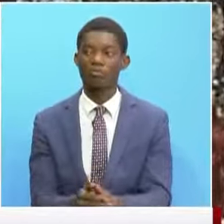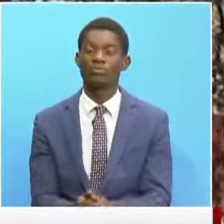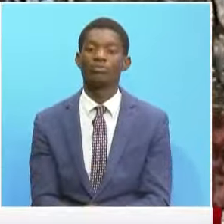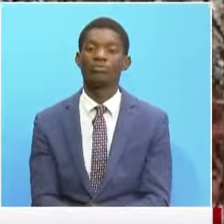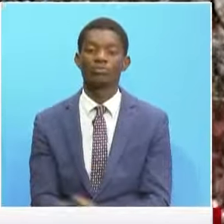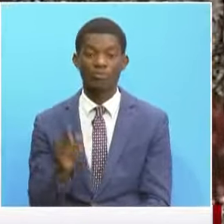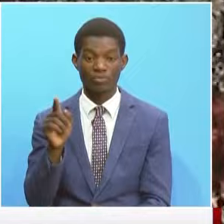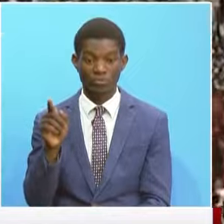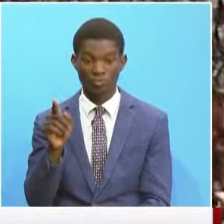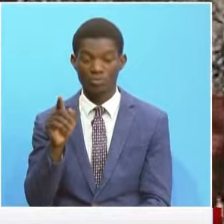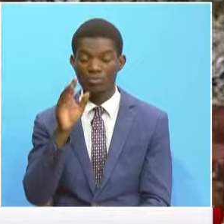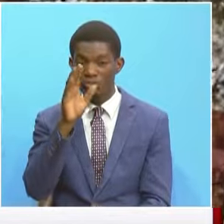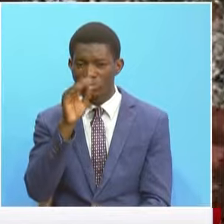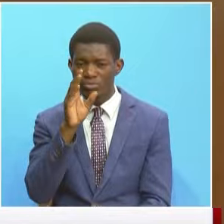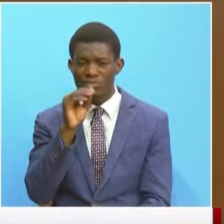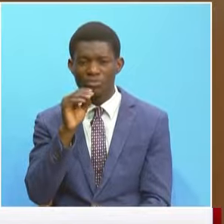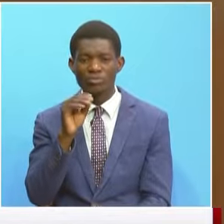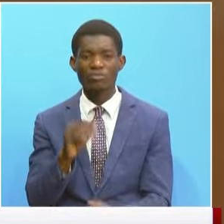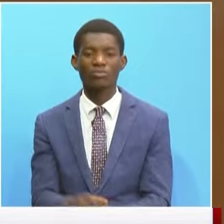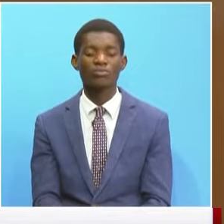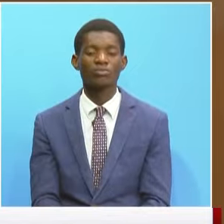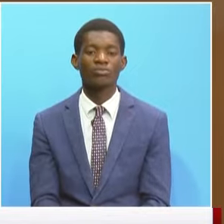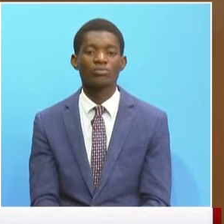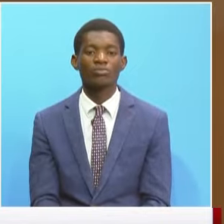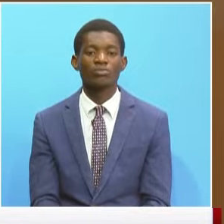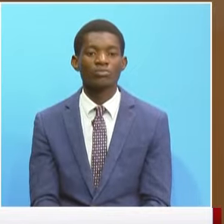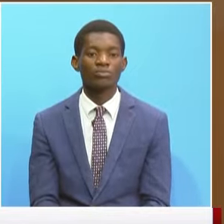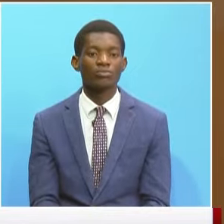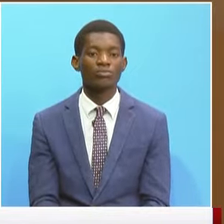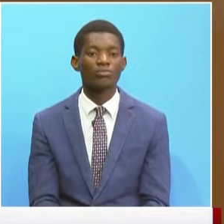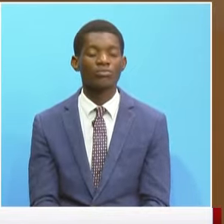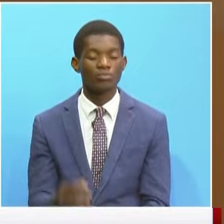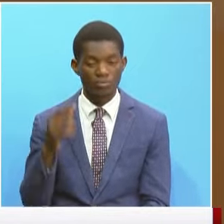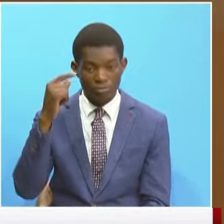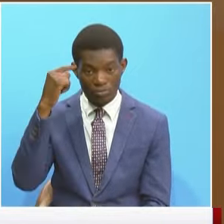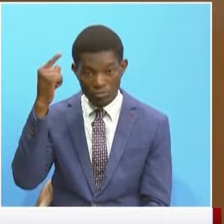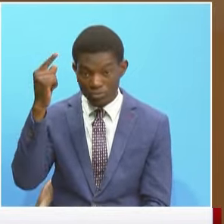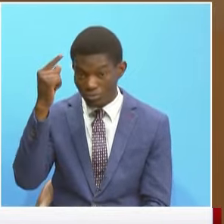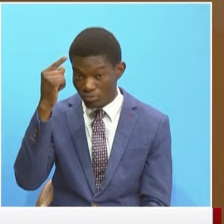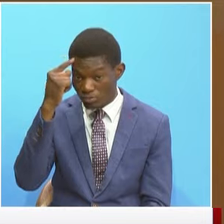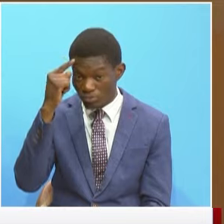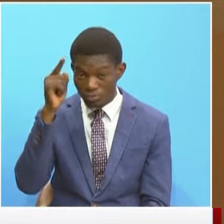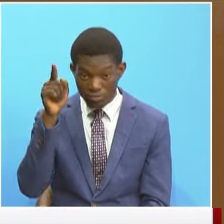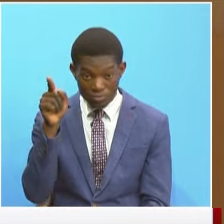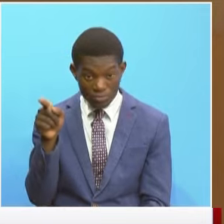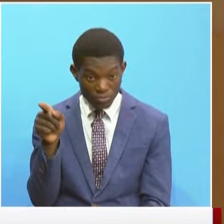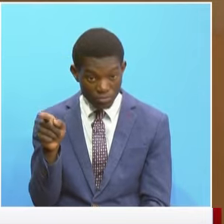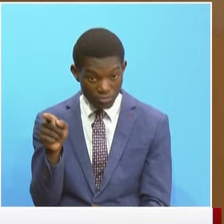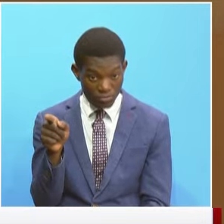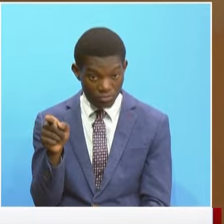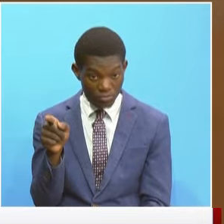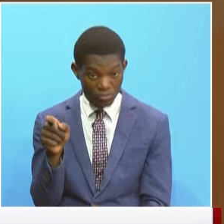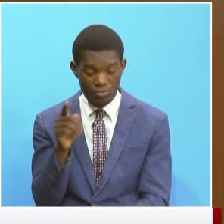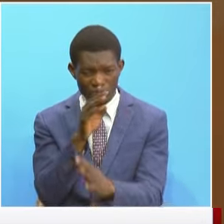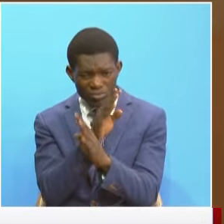explained government's commitment to the program. It is the desire of the government of the Republic of Zambia to